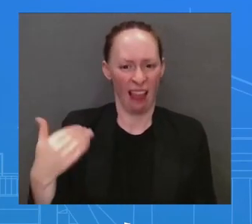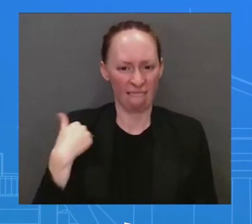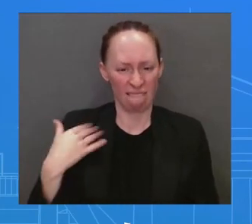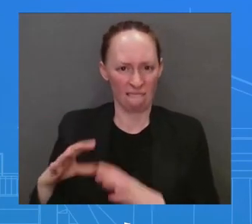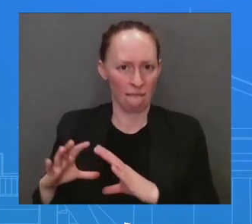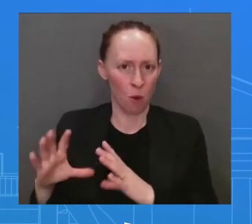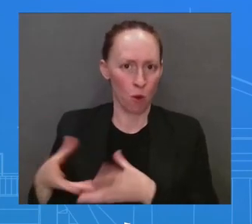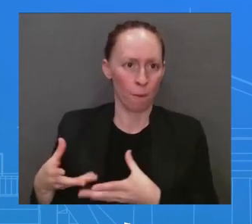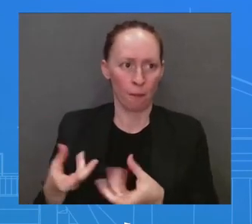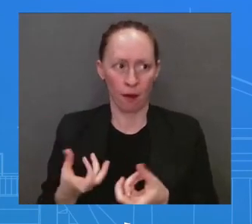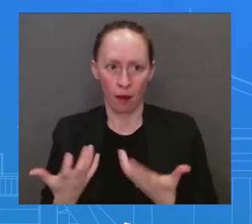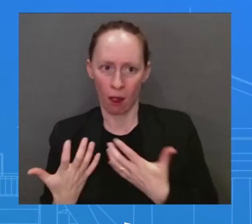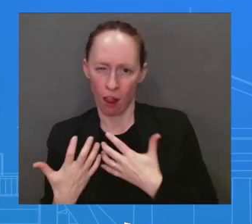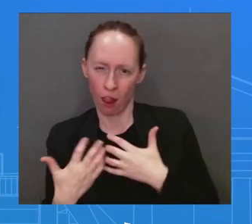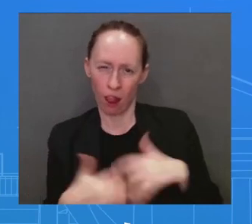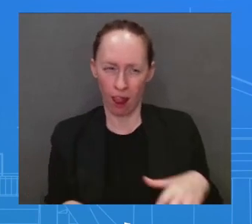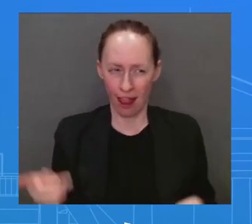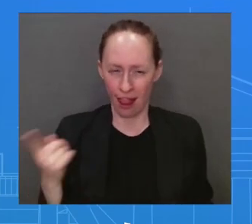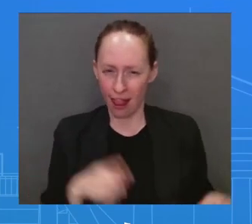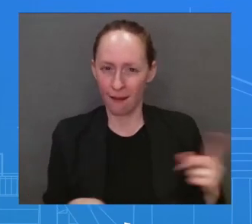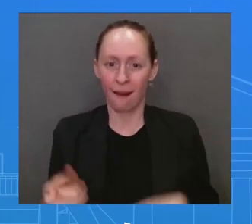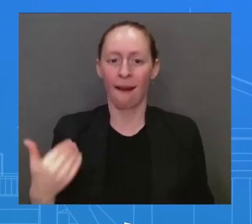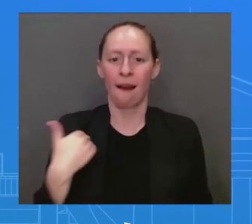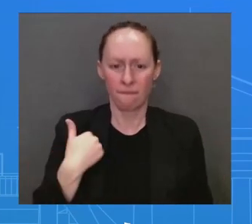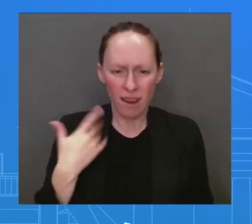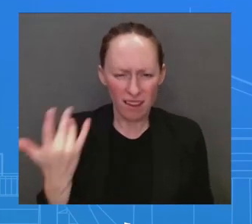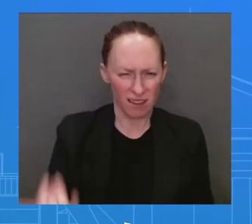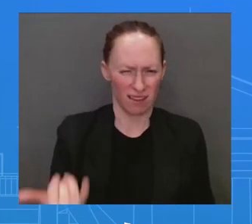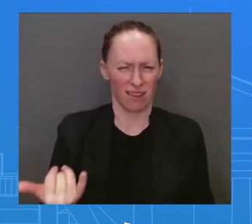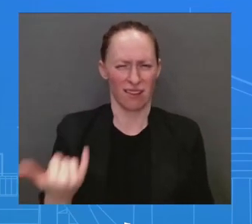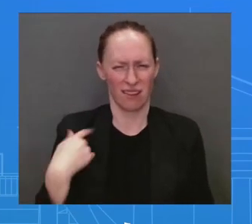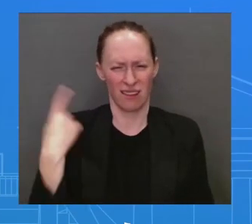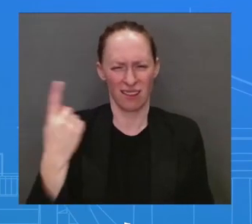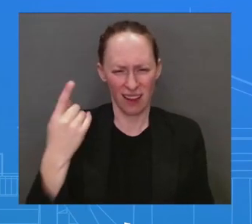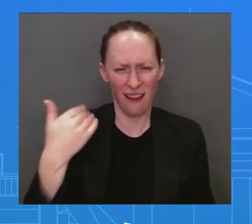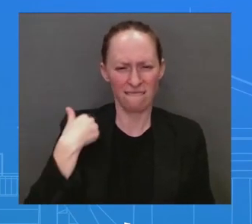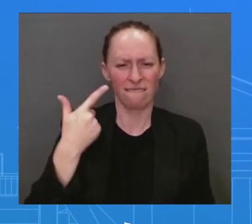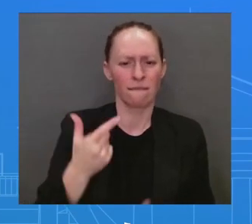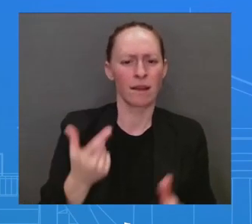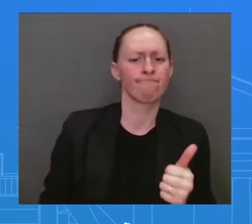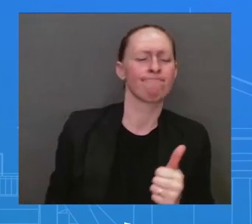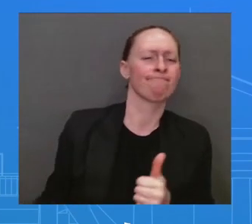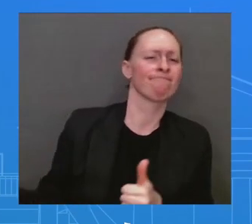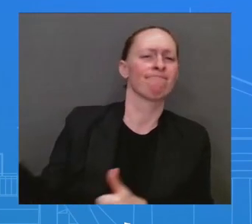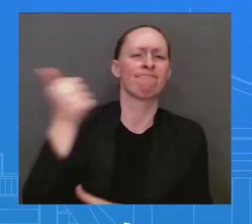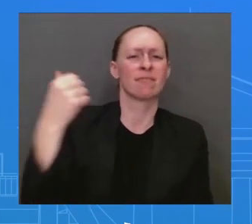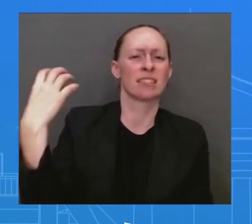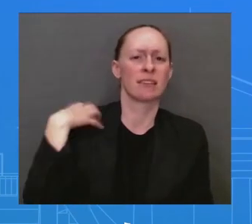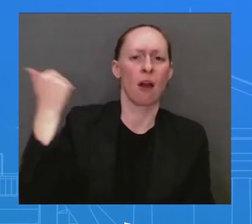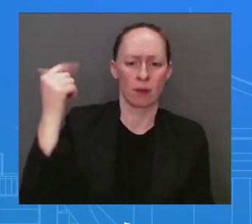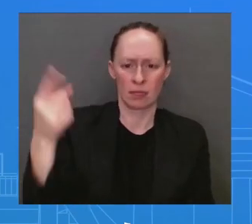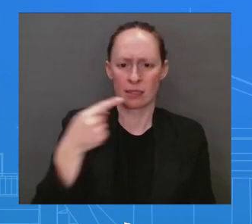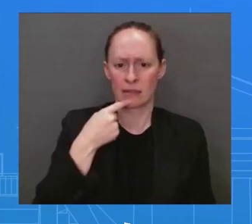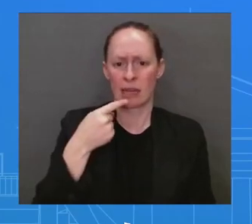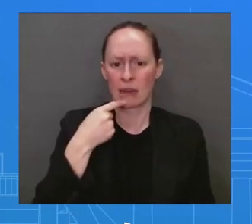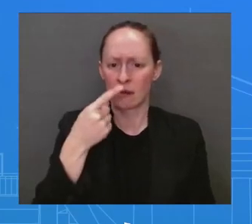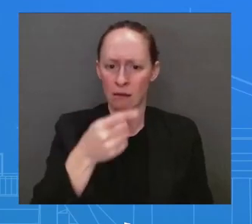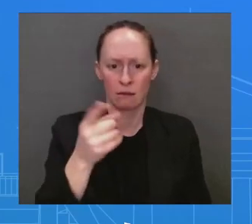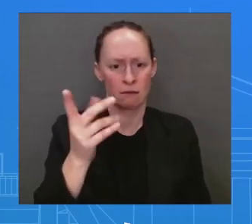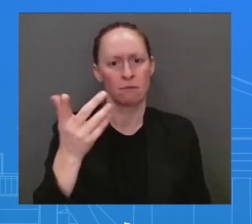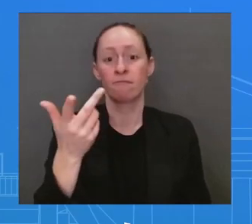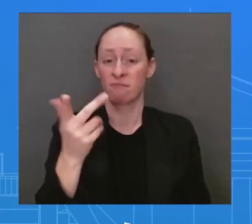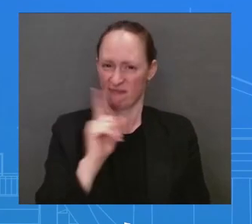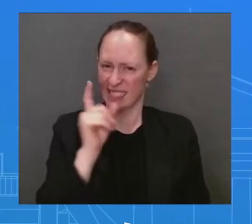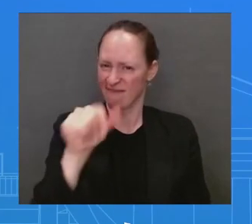Brigadier General Pat Ryder said the U.S. holds Iran responsible. Is the U.S. taking this as a signal that Iran is, in fact, trying to widen the